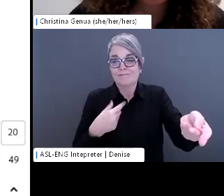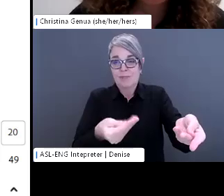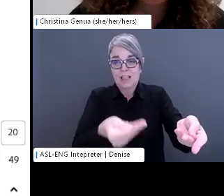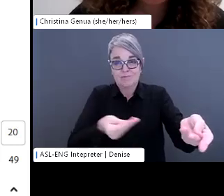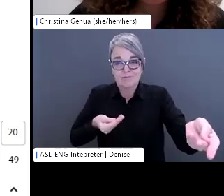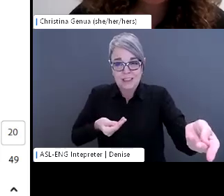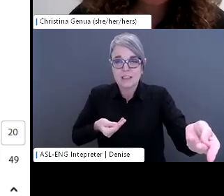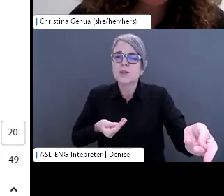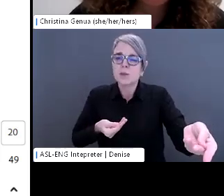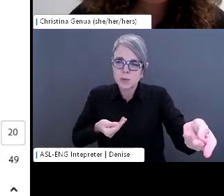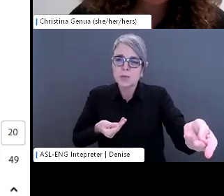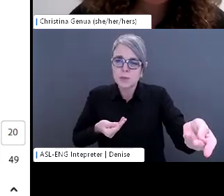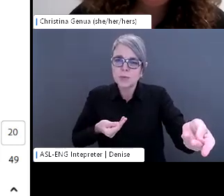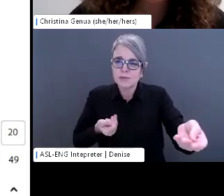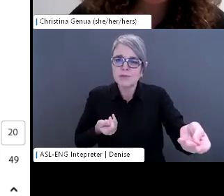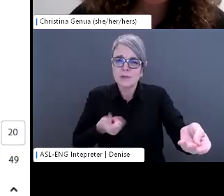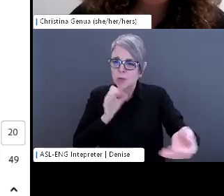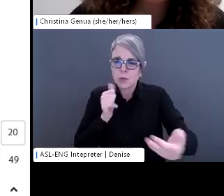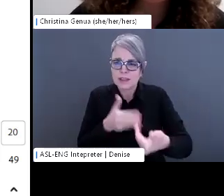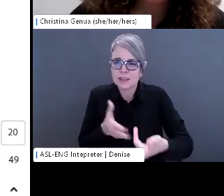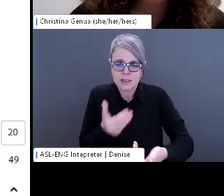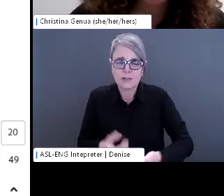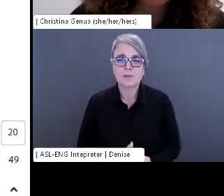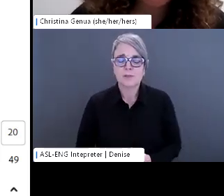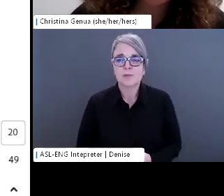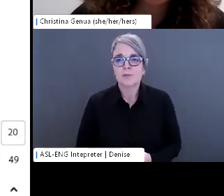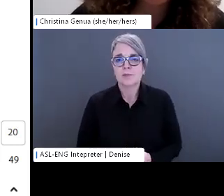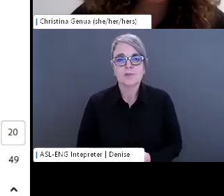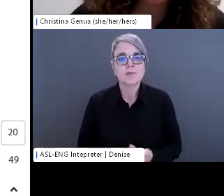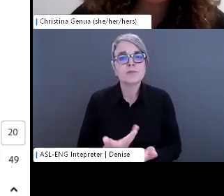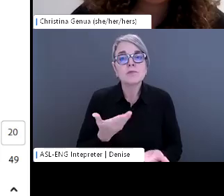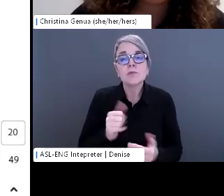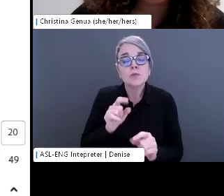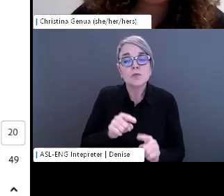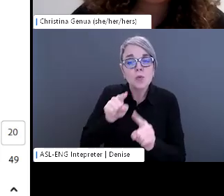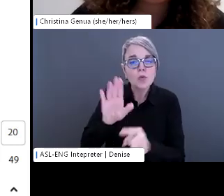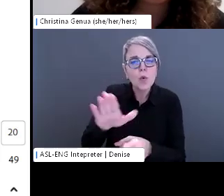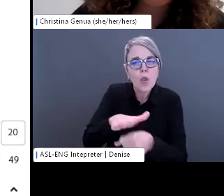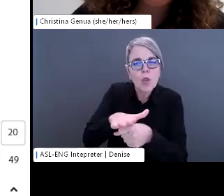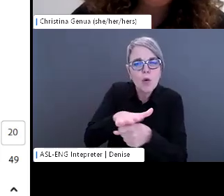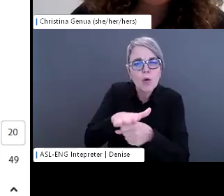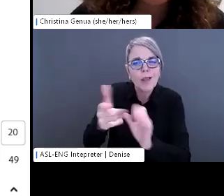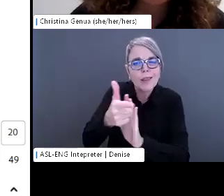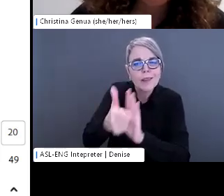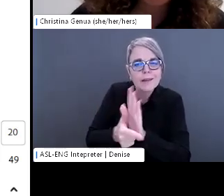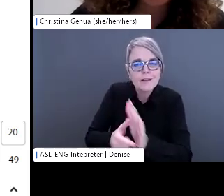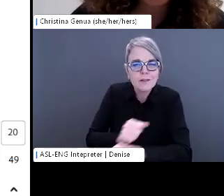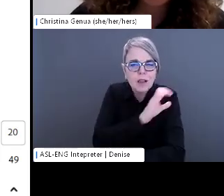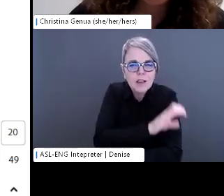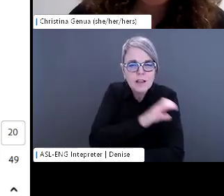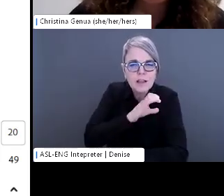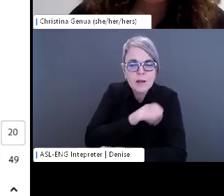saying, um, ask someone at your local legal clinic or community center if they know about an ID clinic that can help